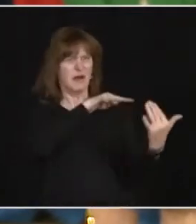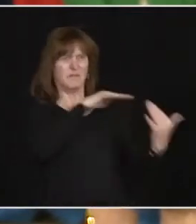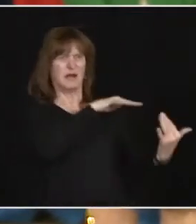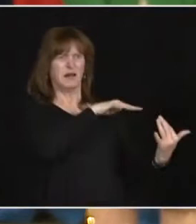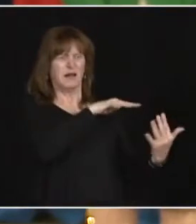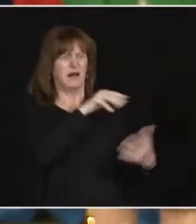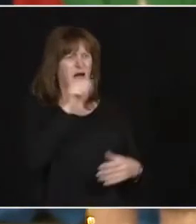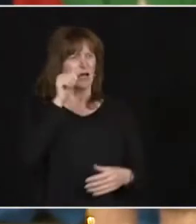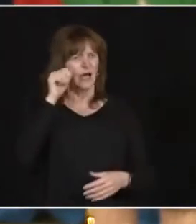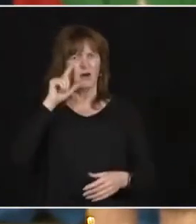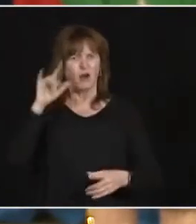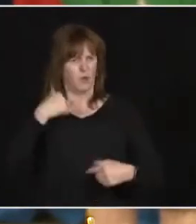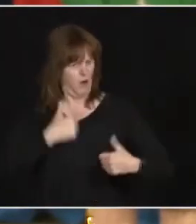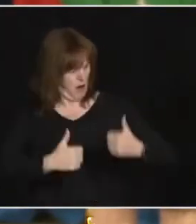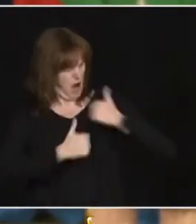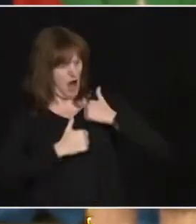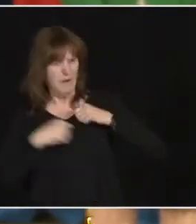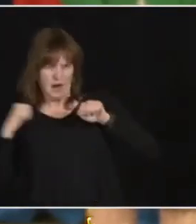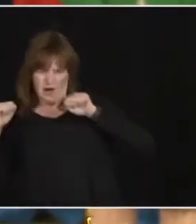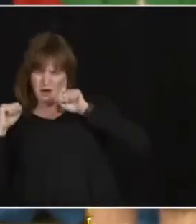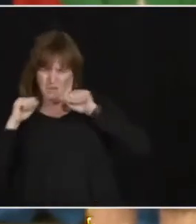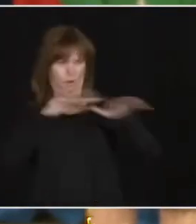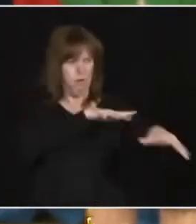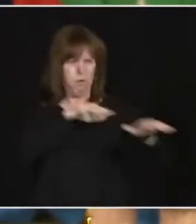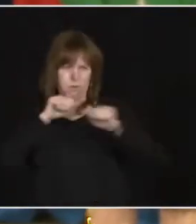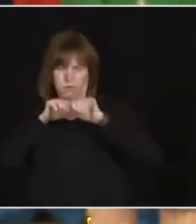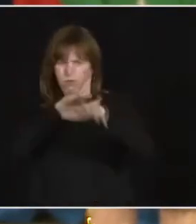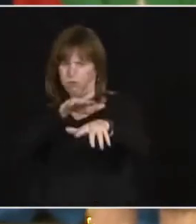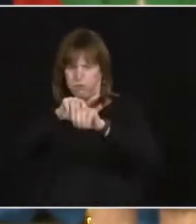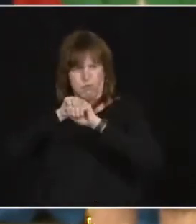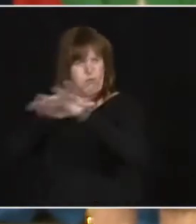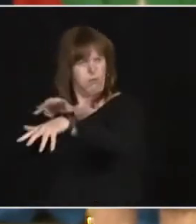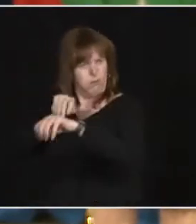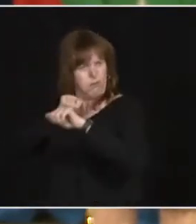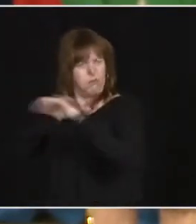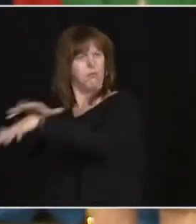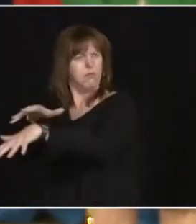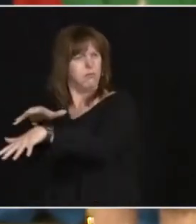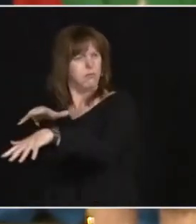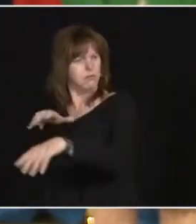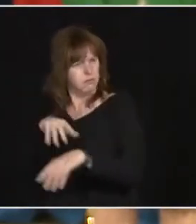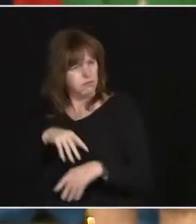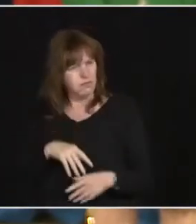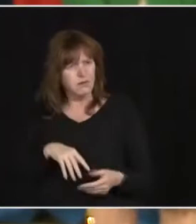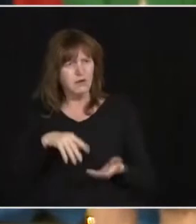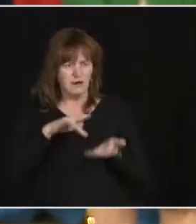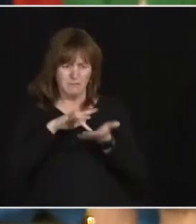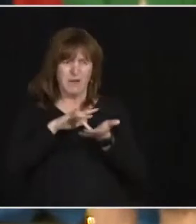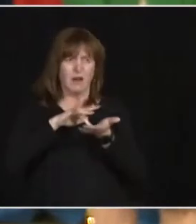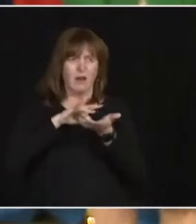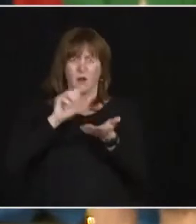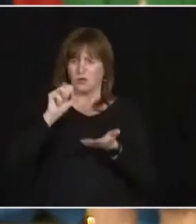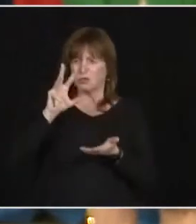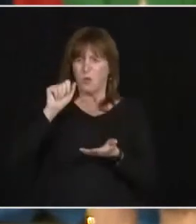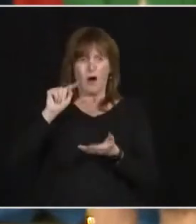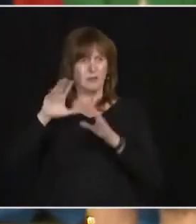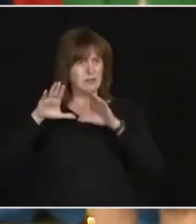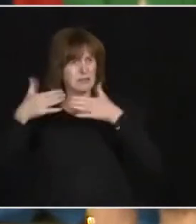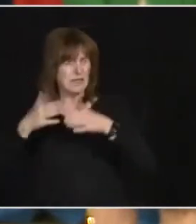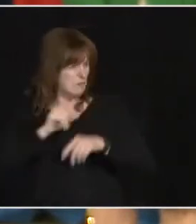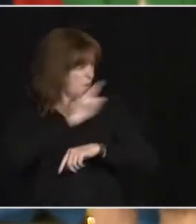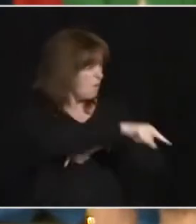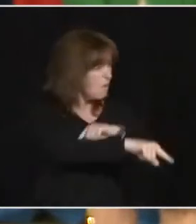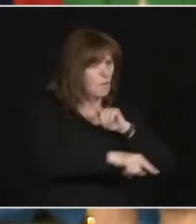Medical SWAT teams are being deployed to long-term care homes who need it most. We're bringing in the very,